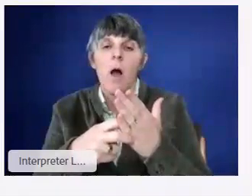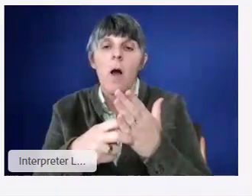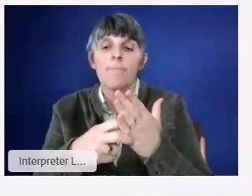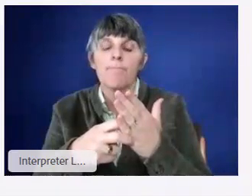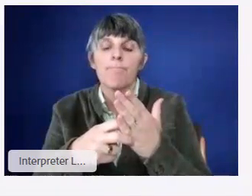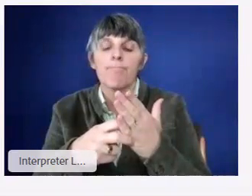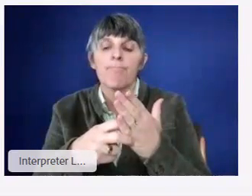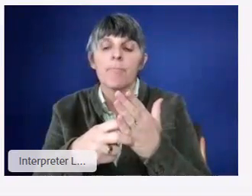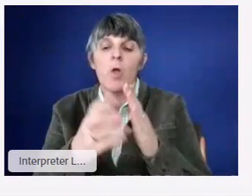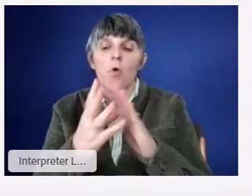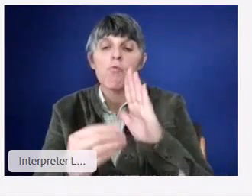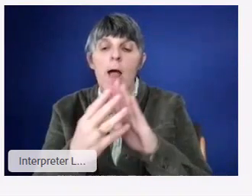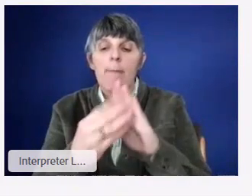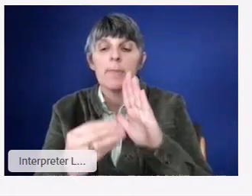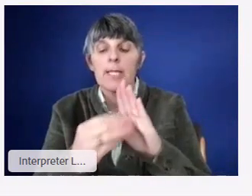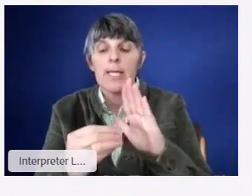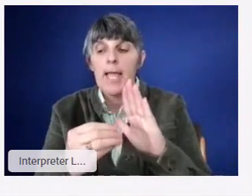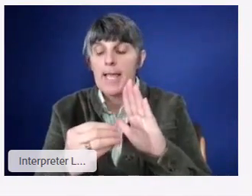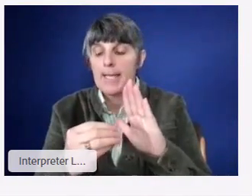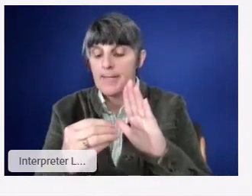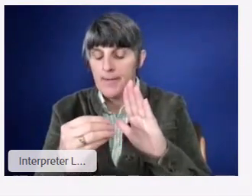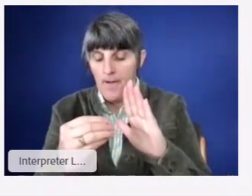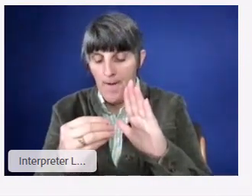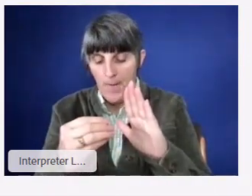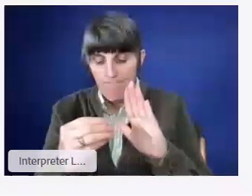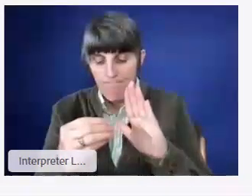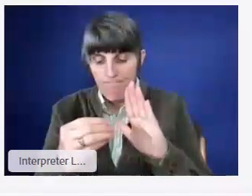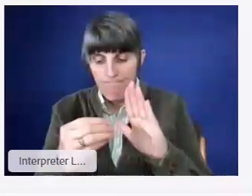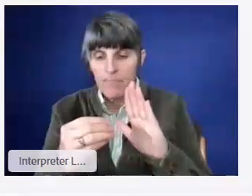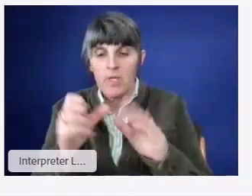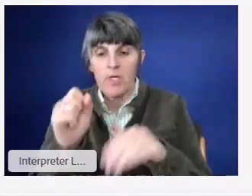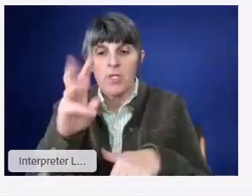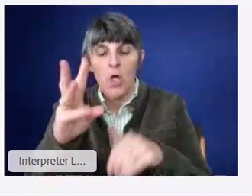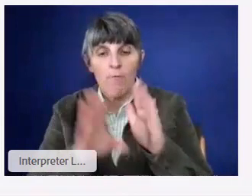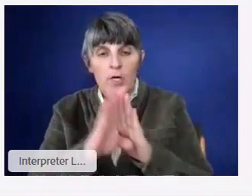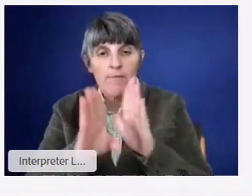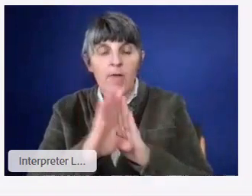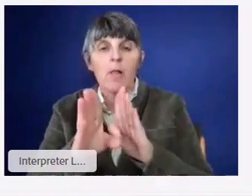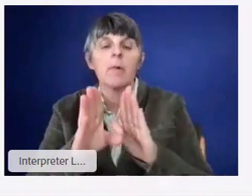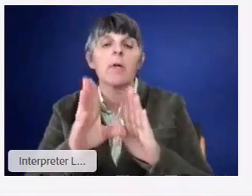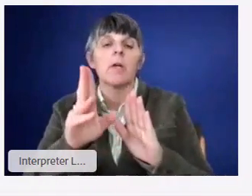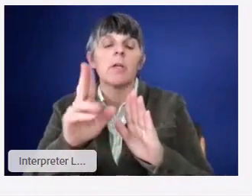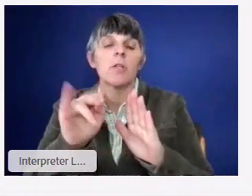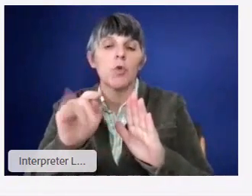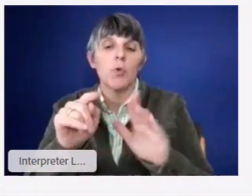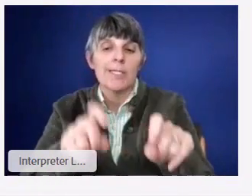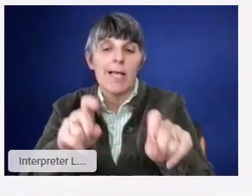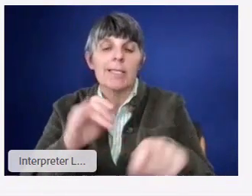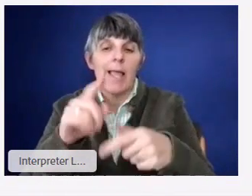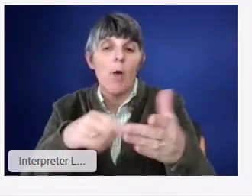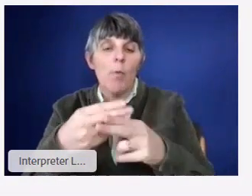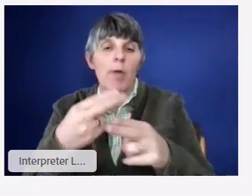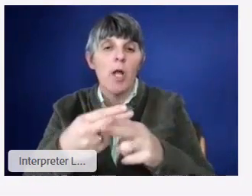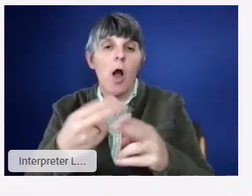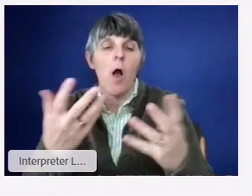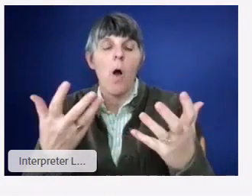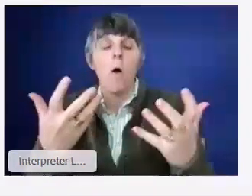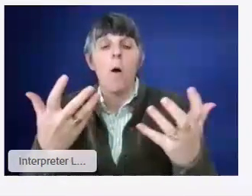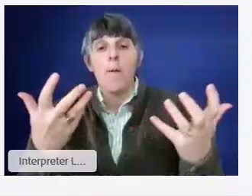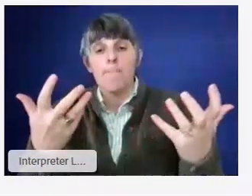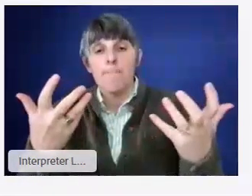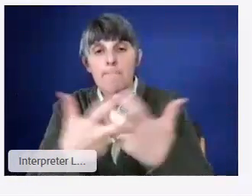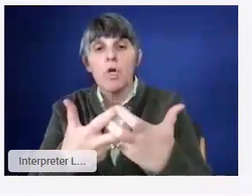replicate the software development, unit testing, and what we call merge testing